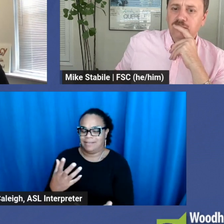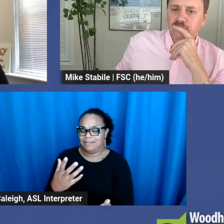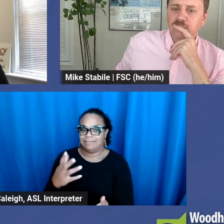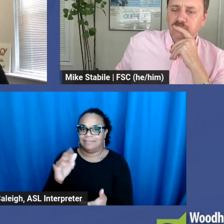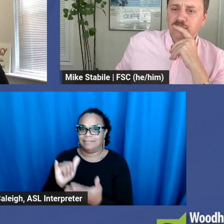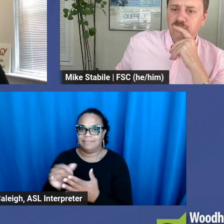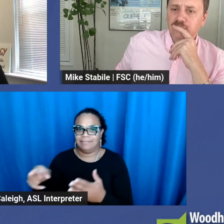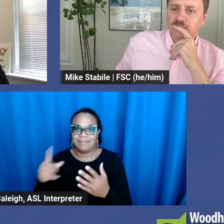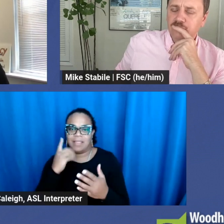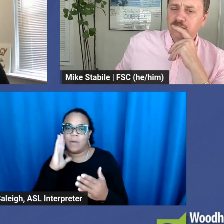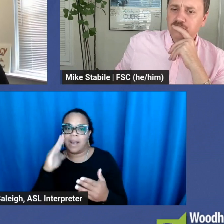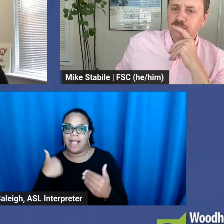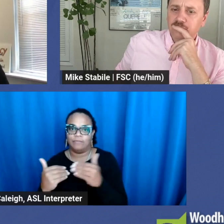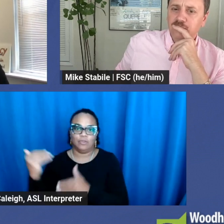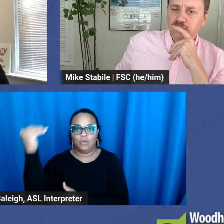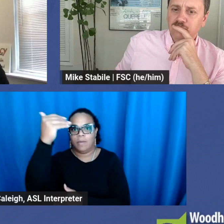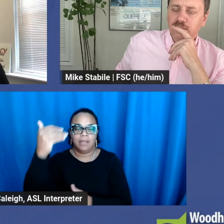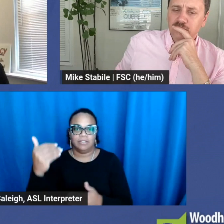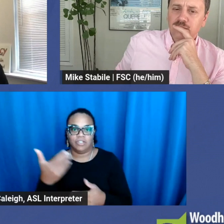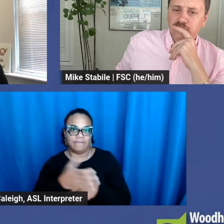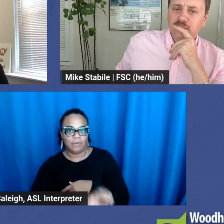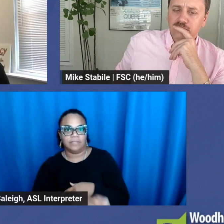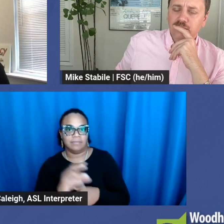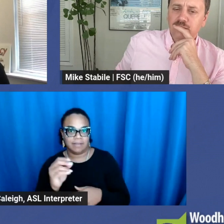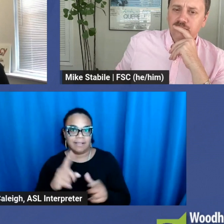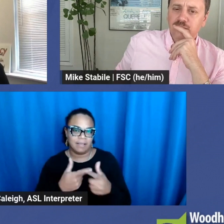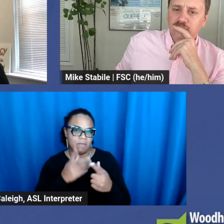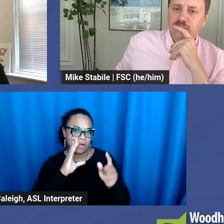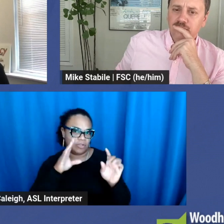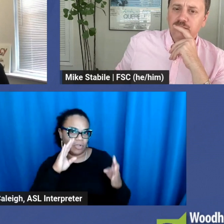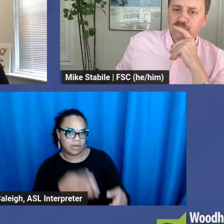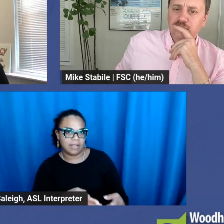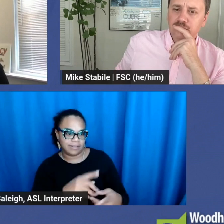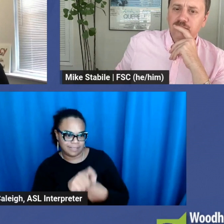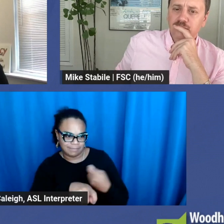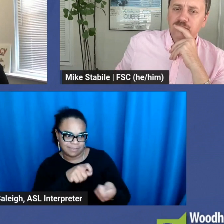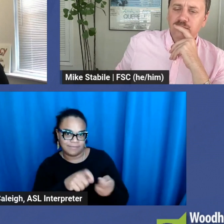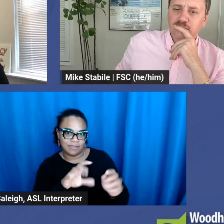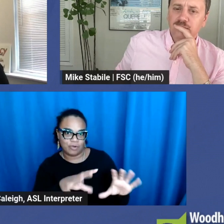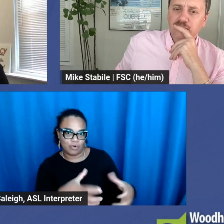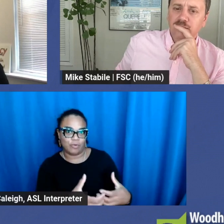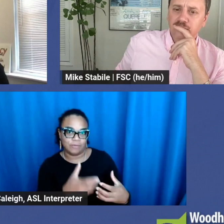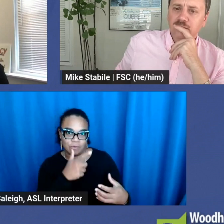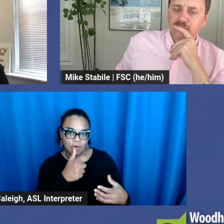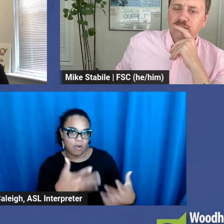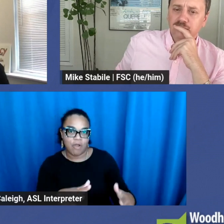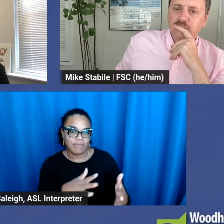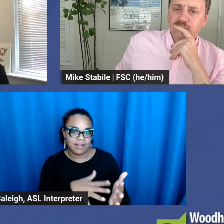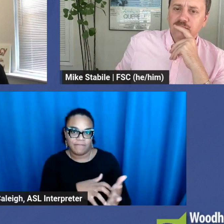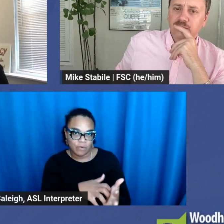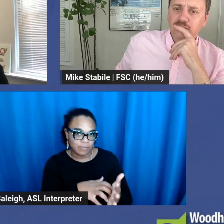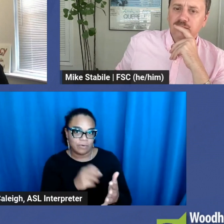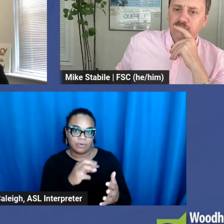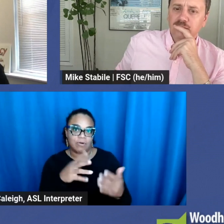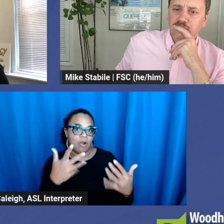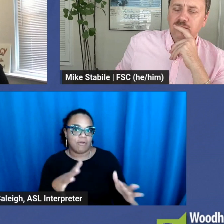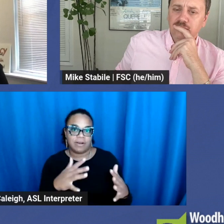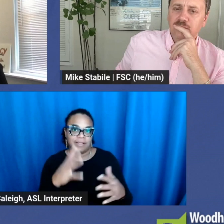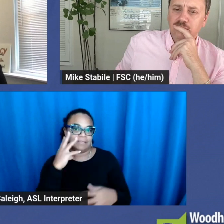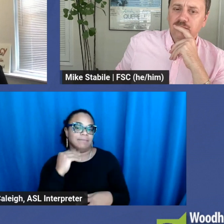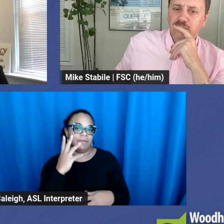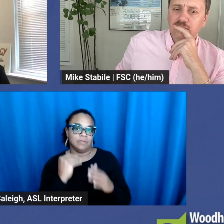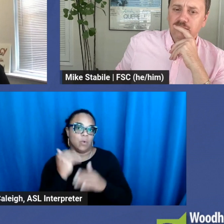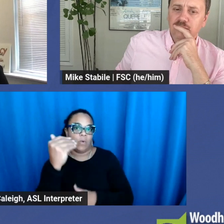enforcement and kind of targeting of particular groups and communities that are already vulnerable or that already face over-policing.